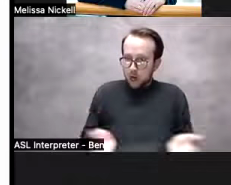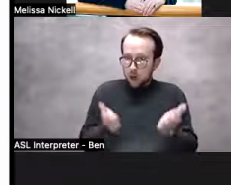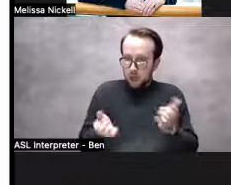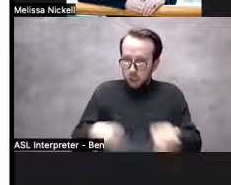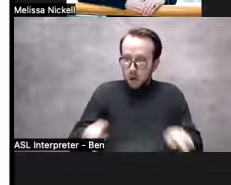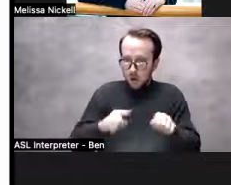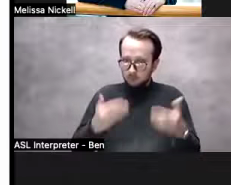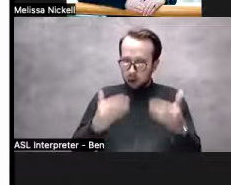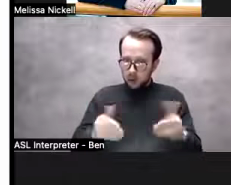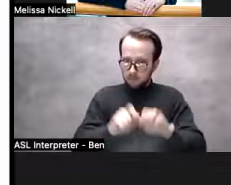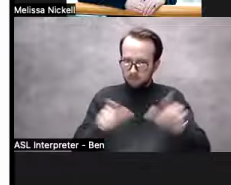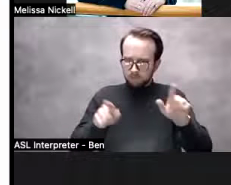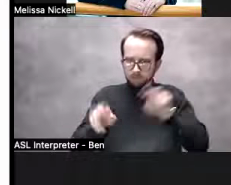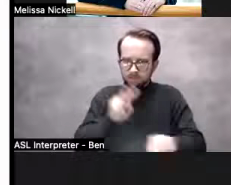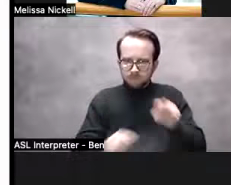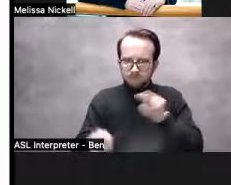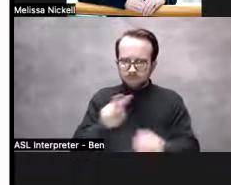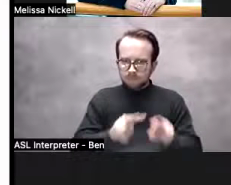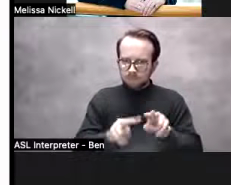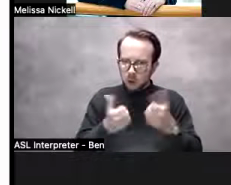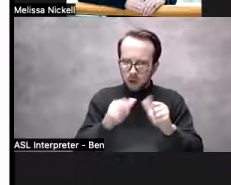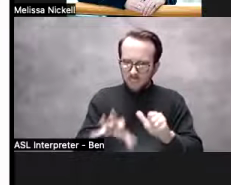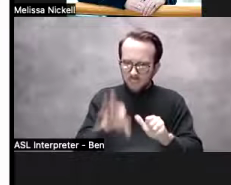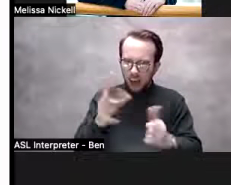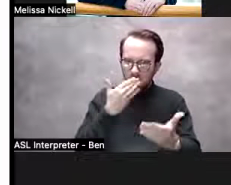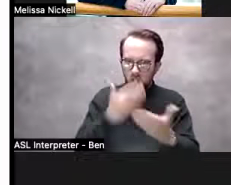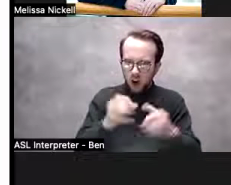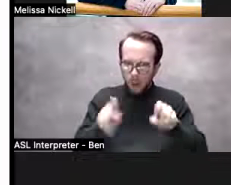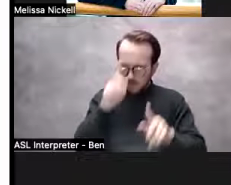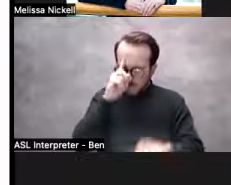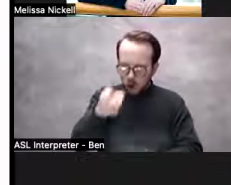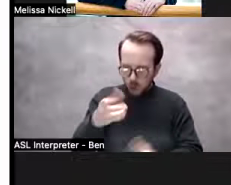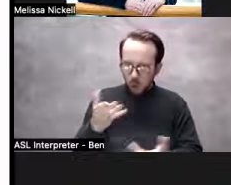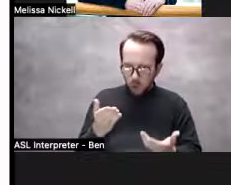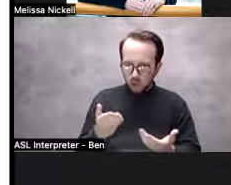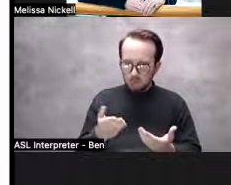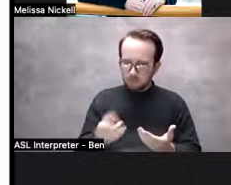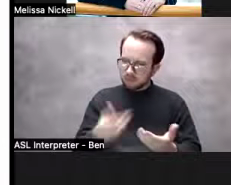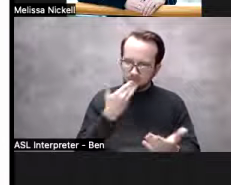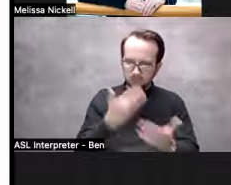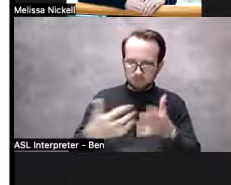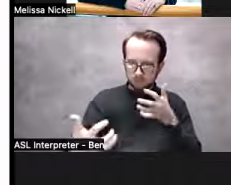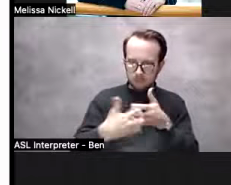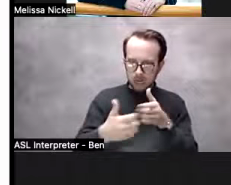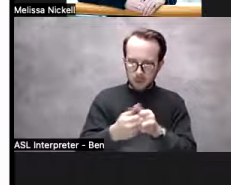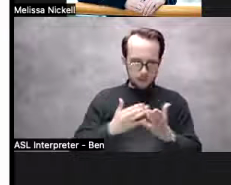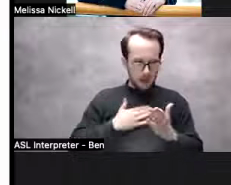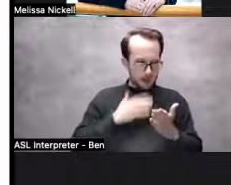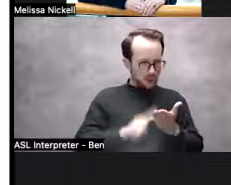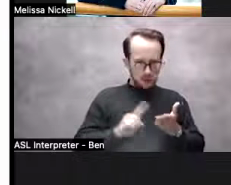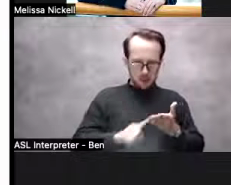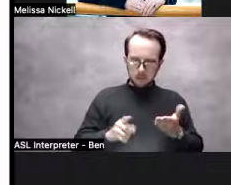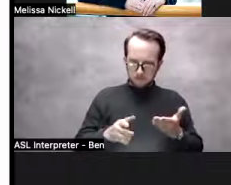and see if there's something, some opportunity out there that's really well aligned with your particular research.